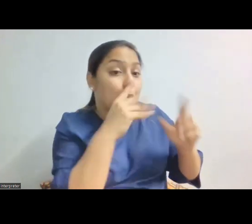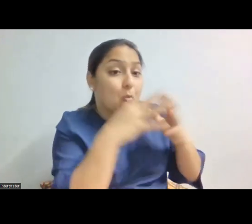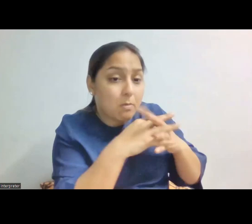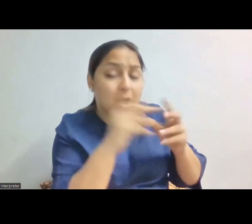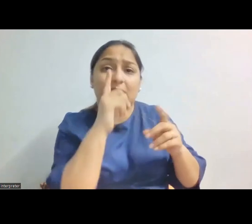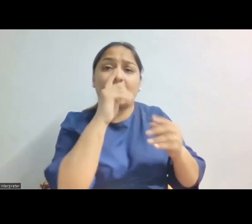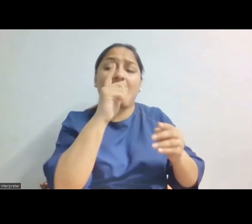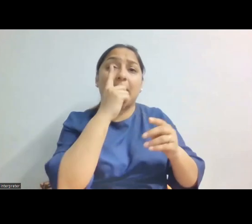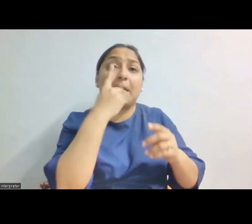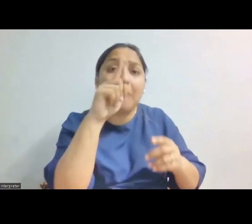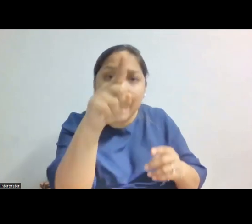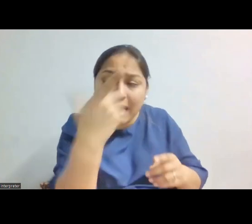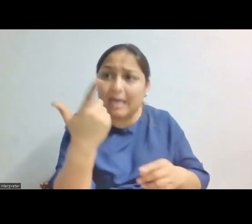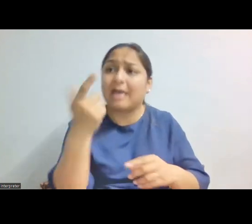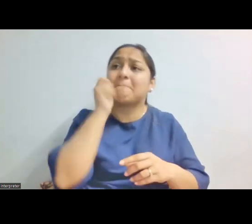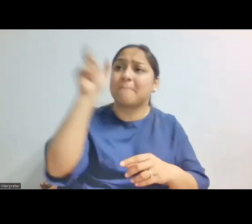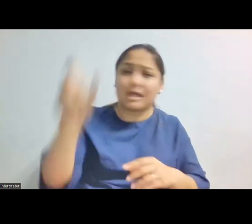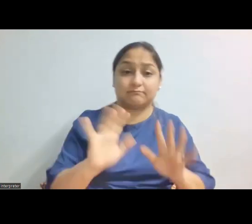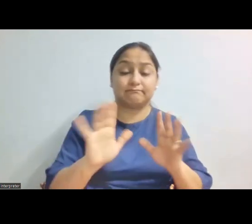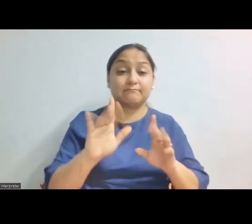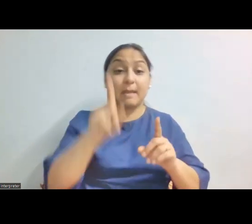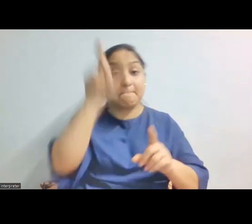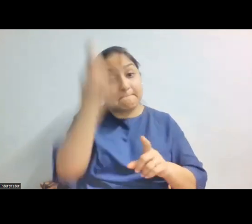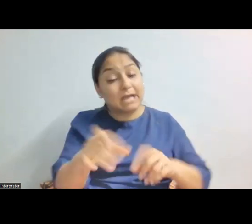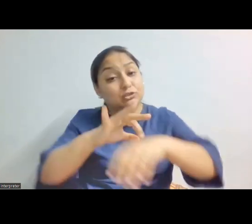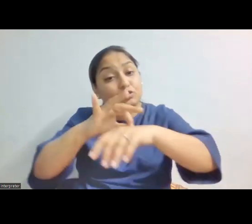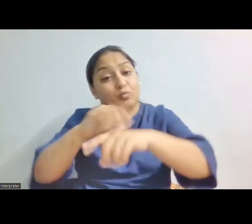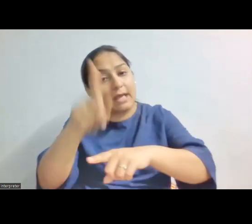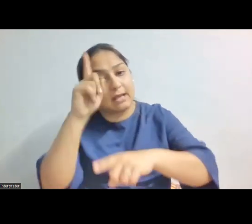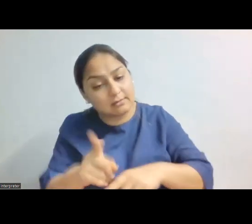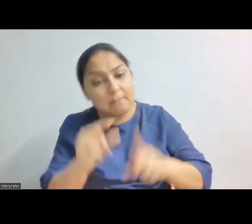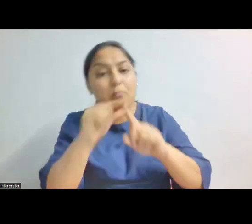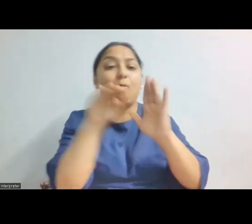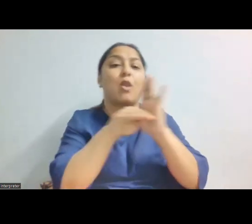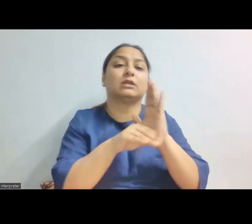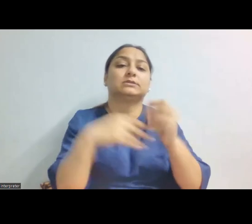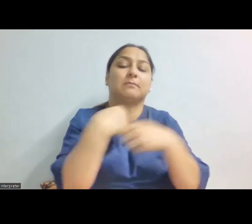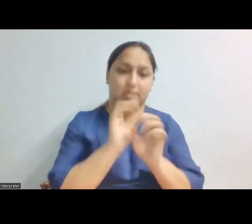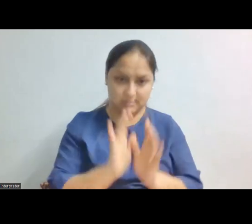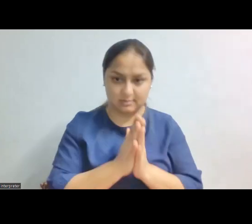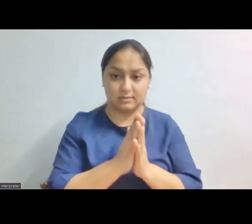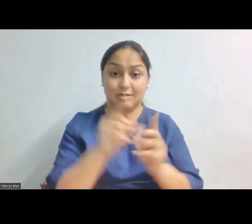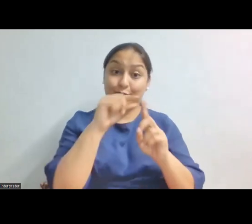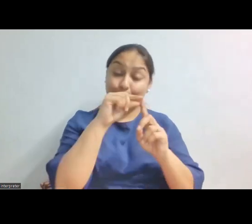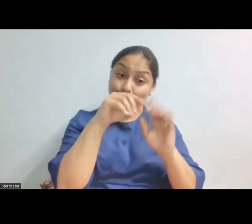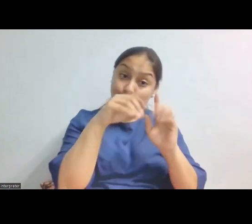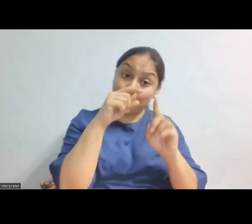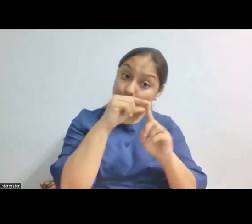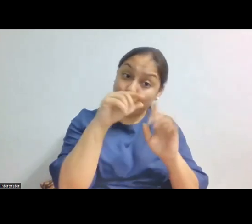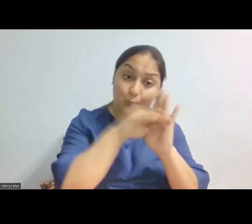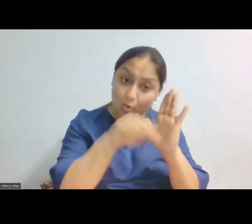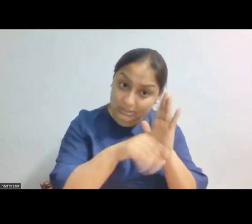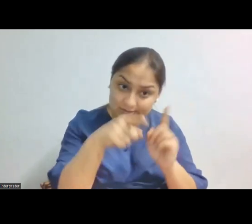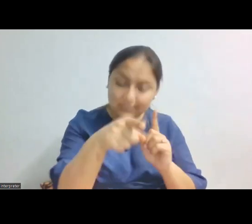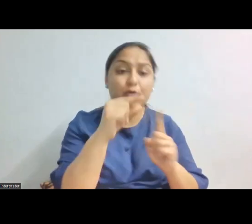address their inclusion or the lack of inclusion following maternity leave. Policies and programs to address the provision